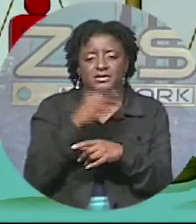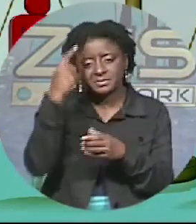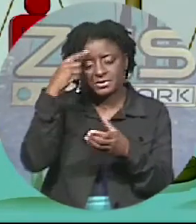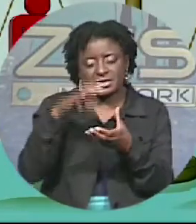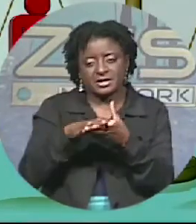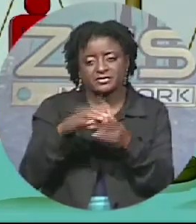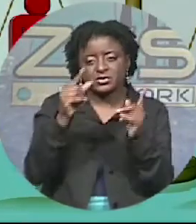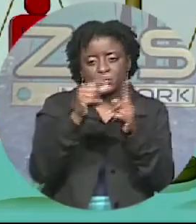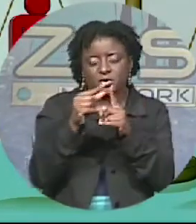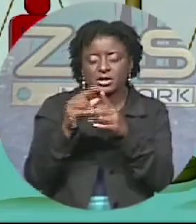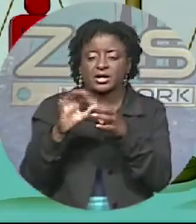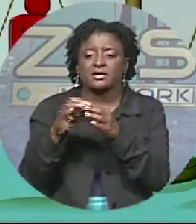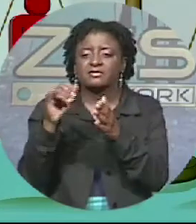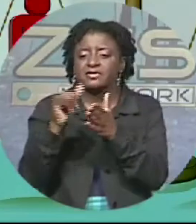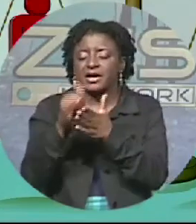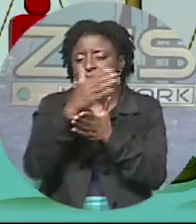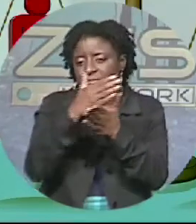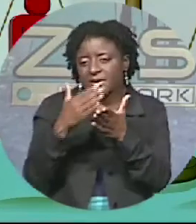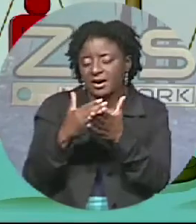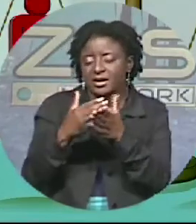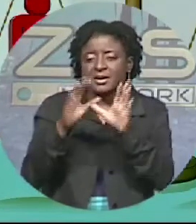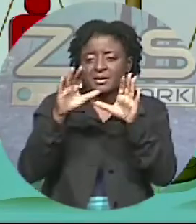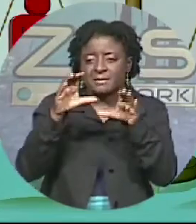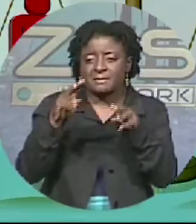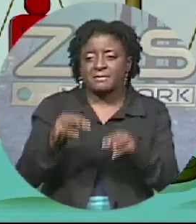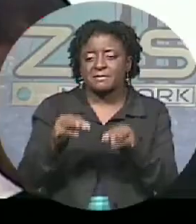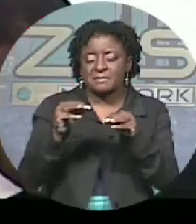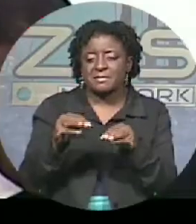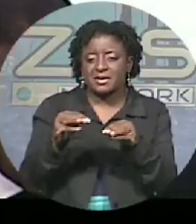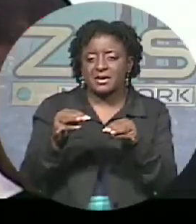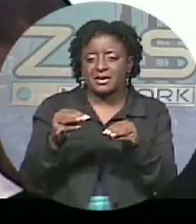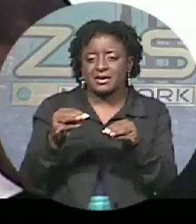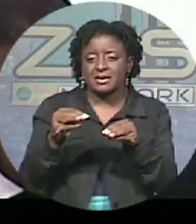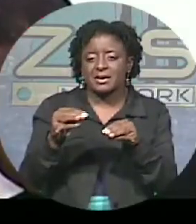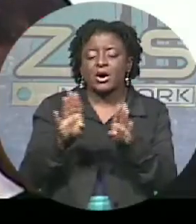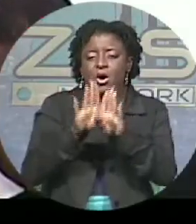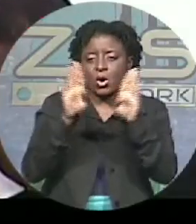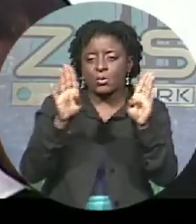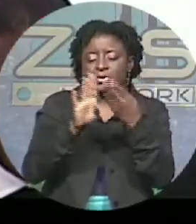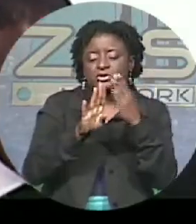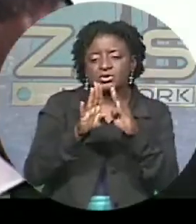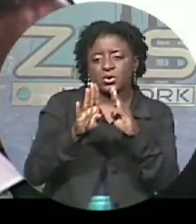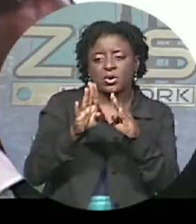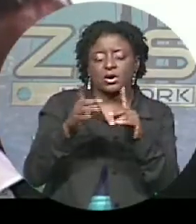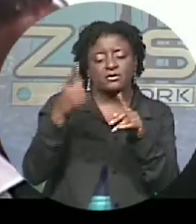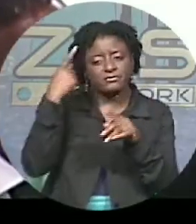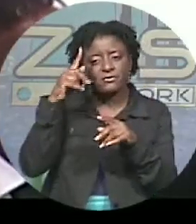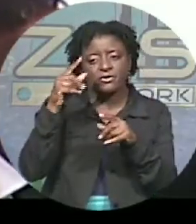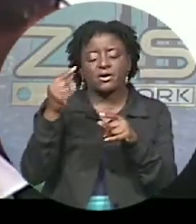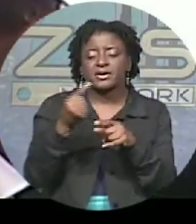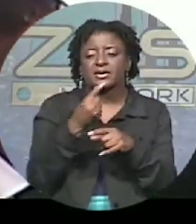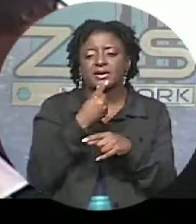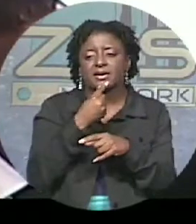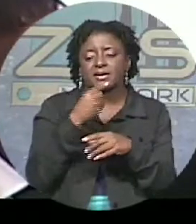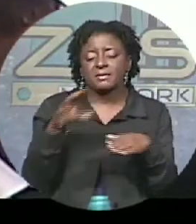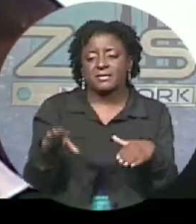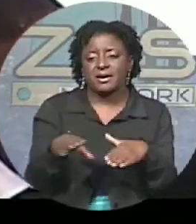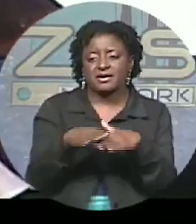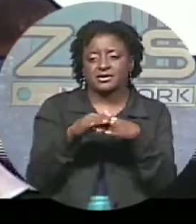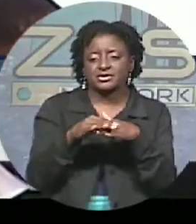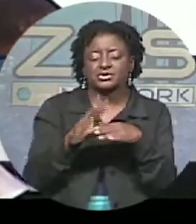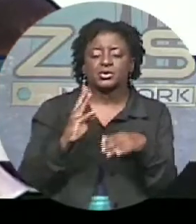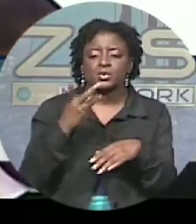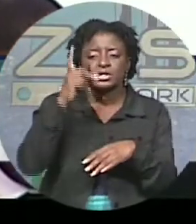that part of the Constitution could open the door to gay marriage. We should not be about the business of trying to